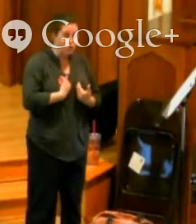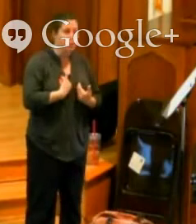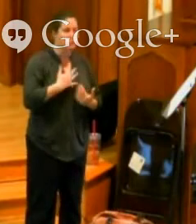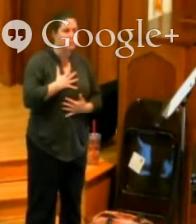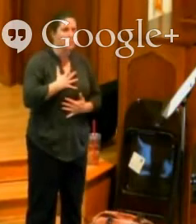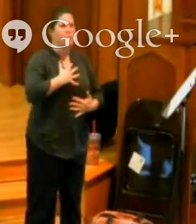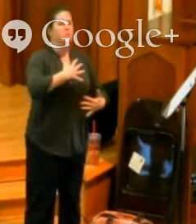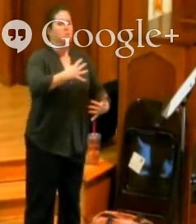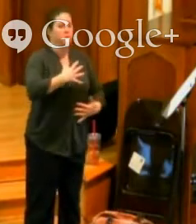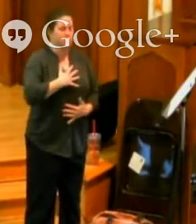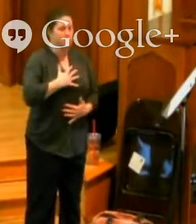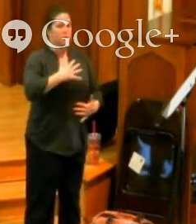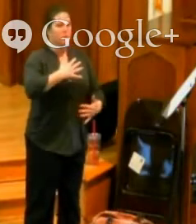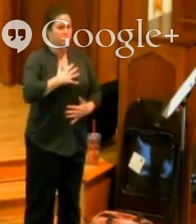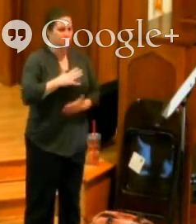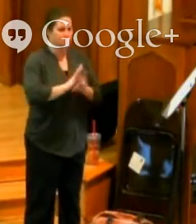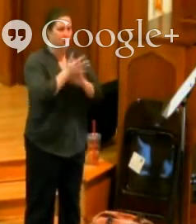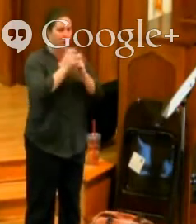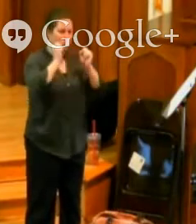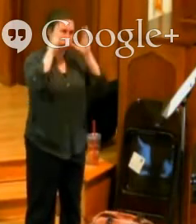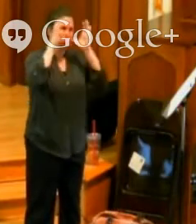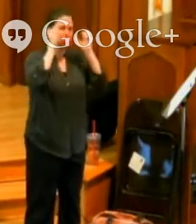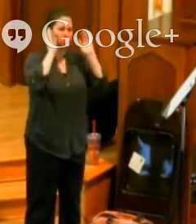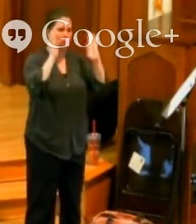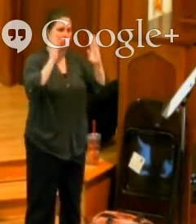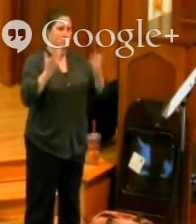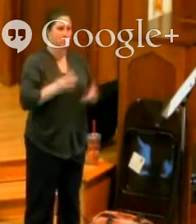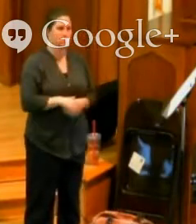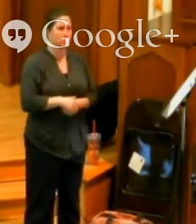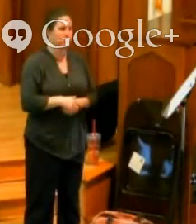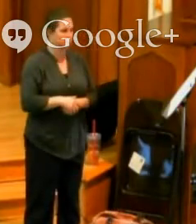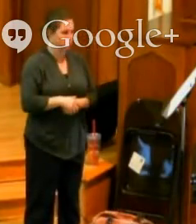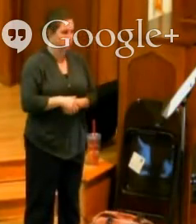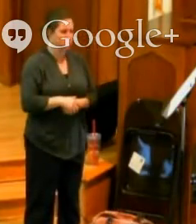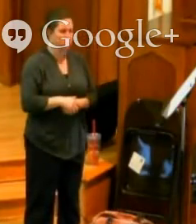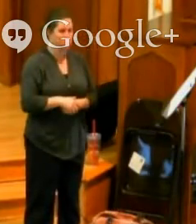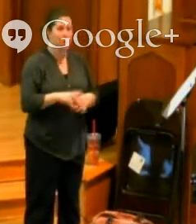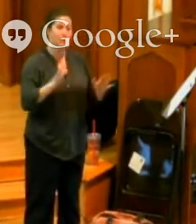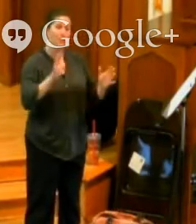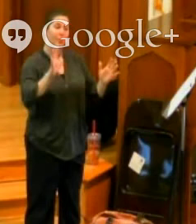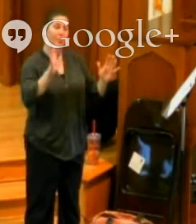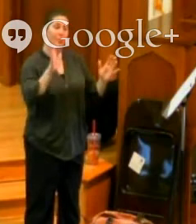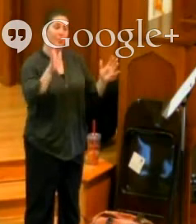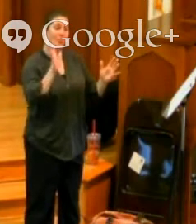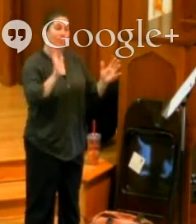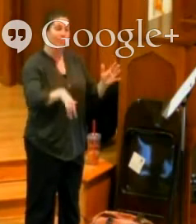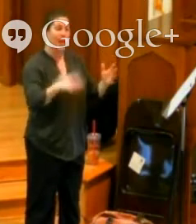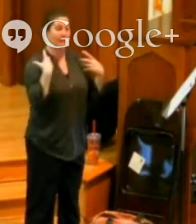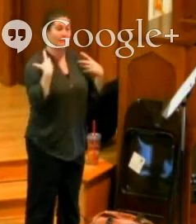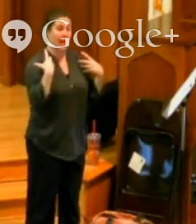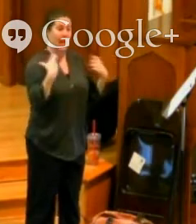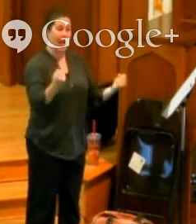breaths. And it's like a mini vacation. And that's our health nugget for tonight.